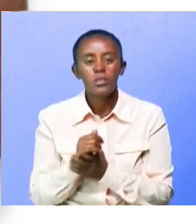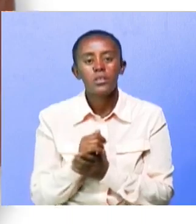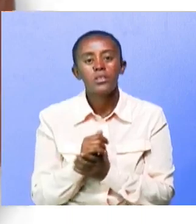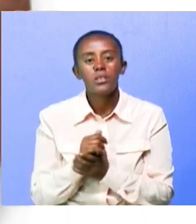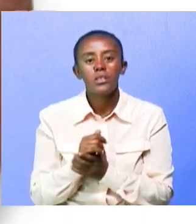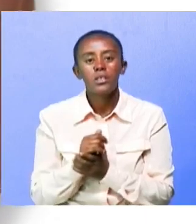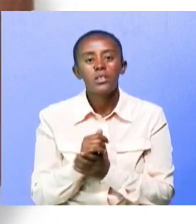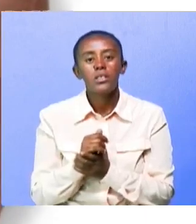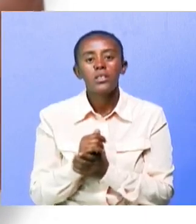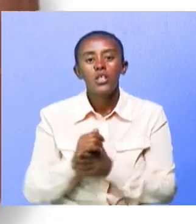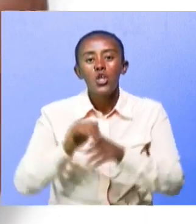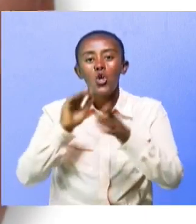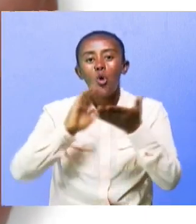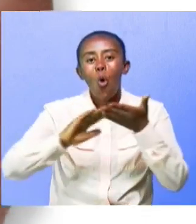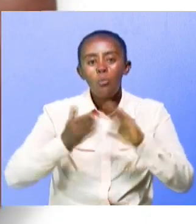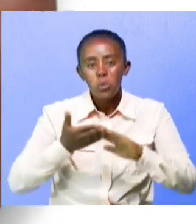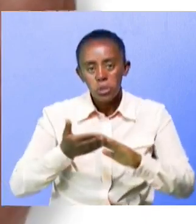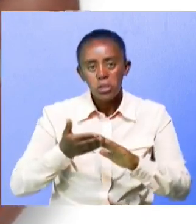community